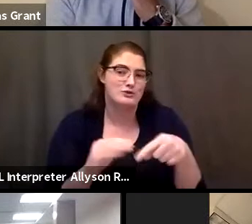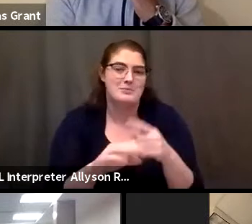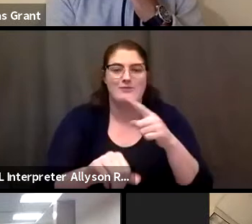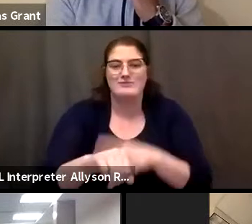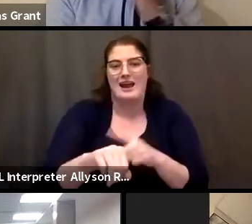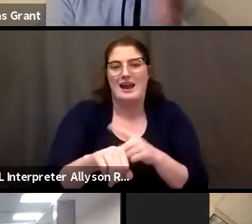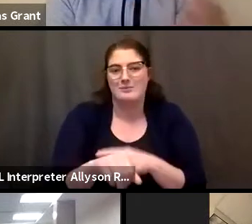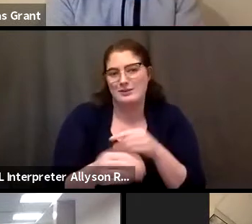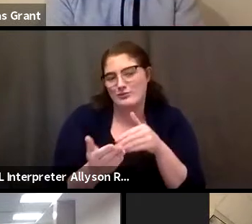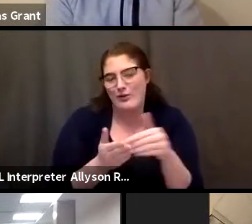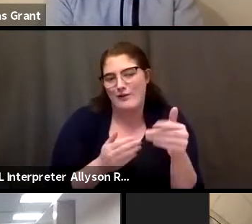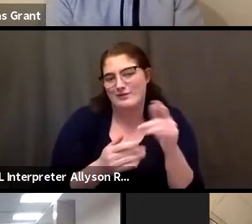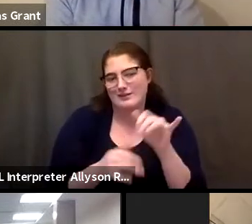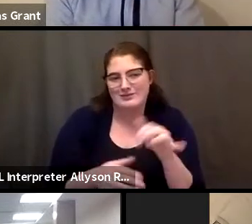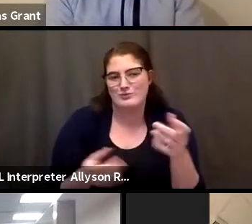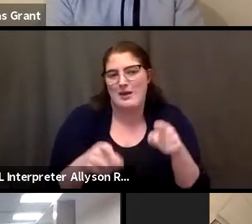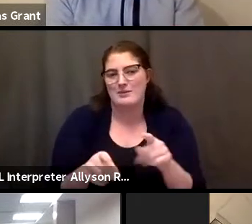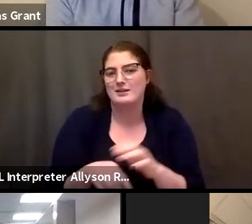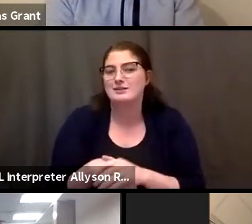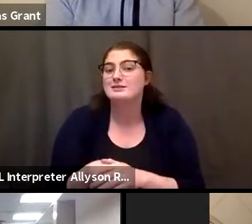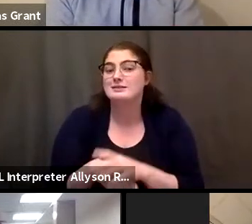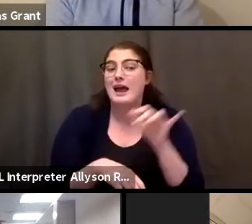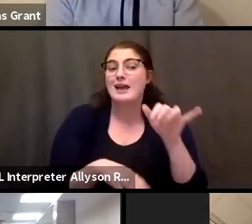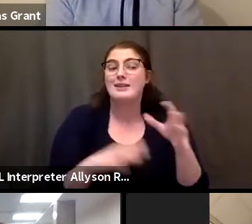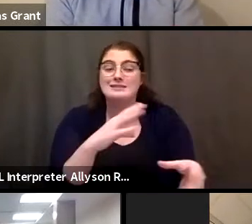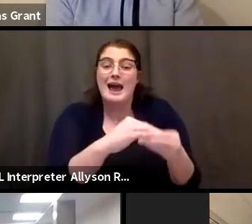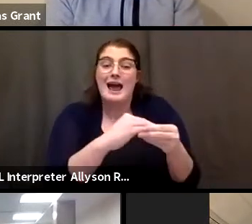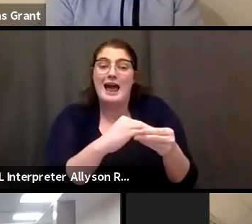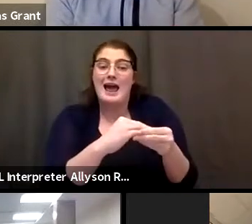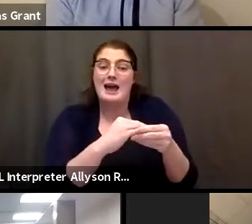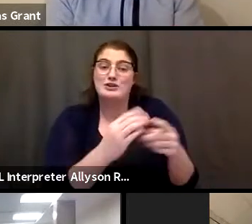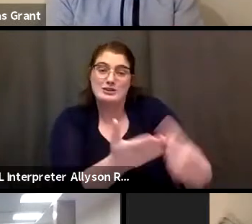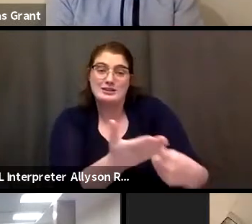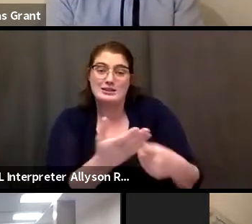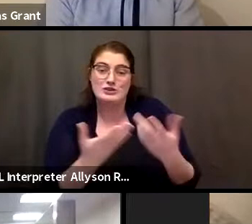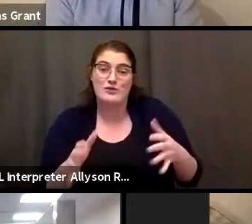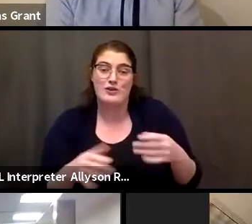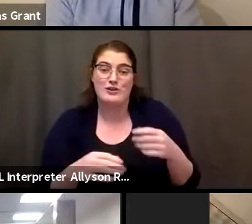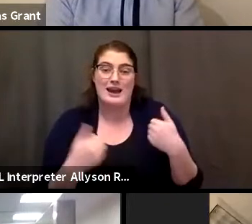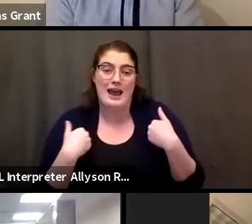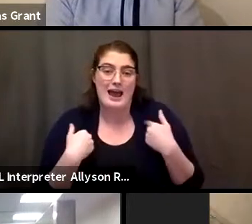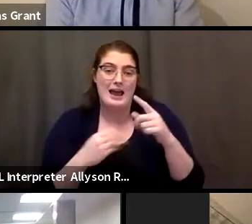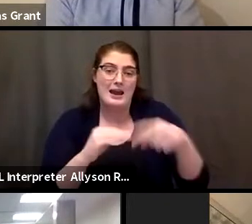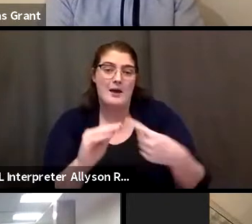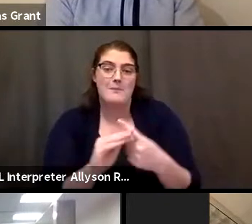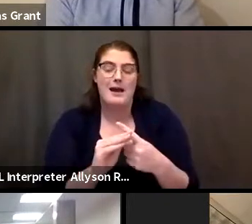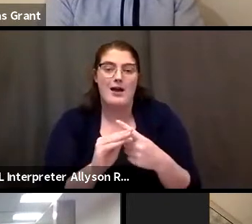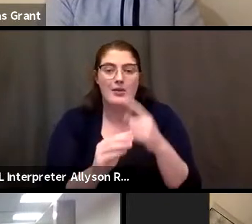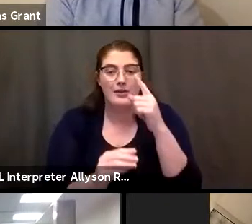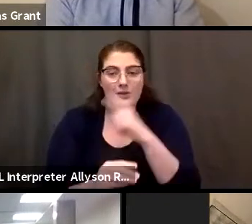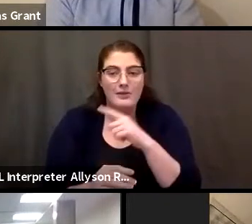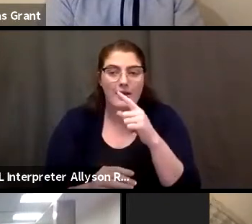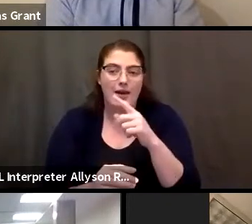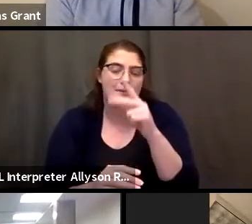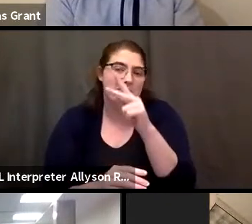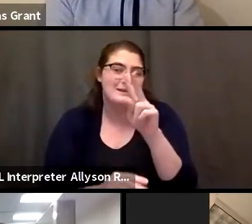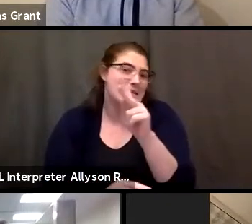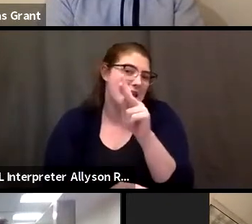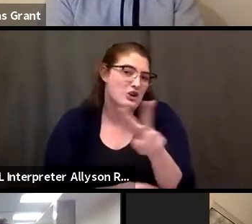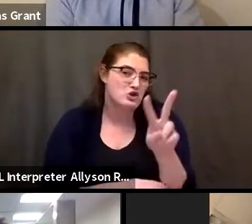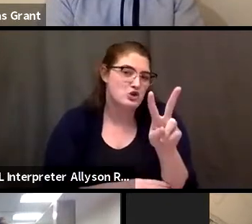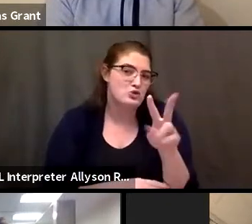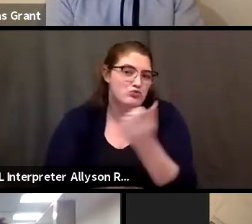often. And to add to the discussion you're having about the synthetic cannabinoids and the